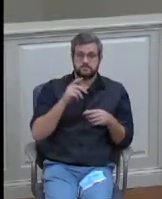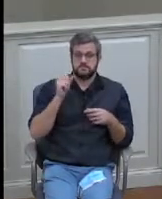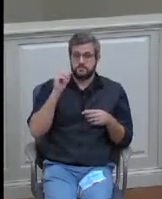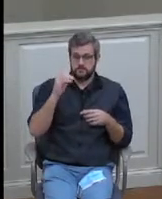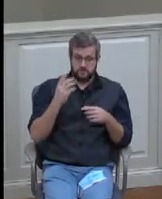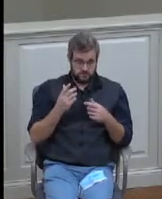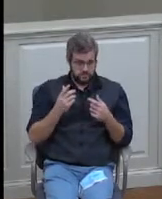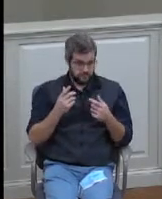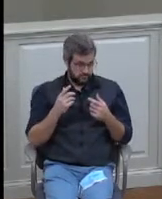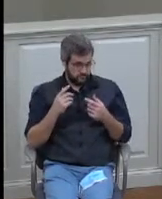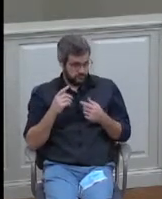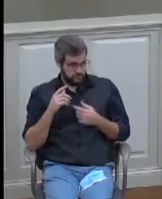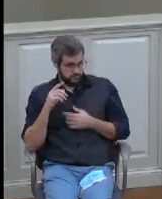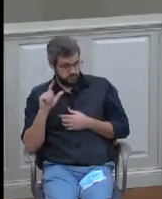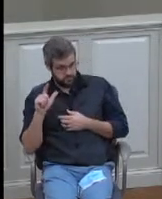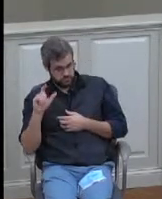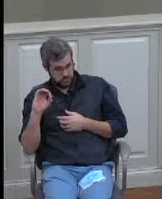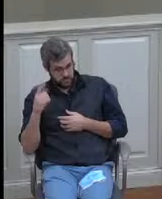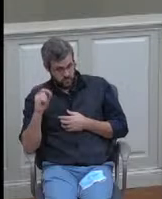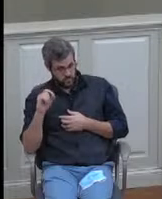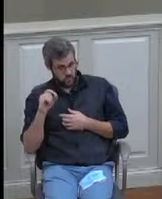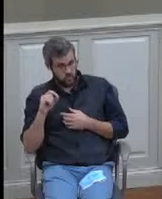some uniformity of